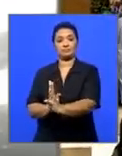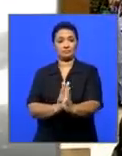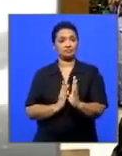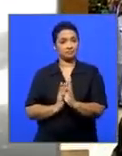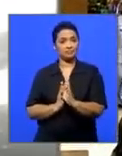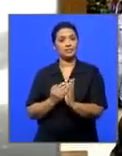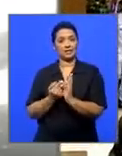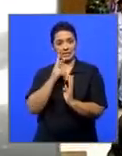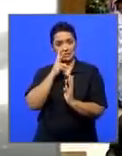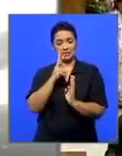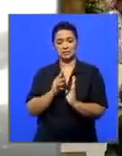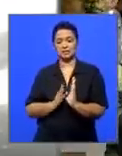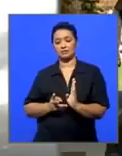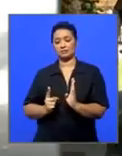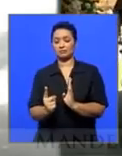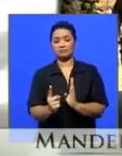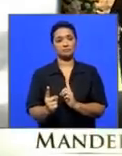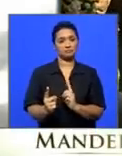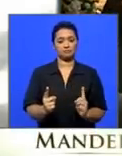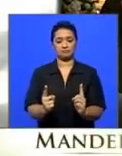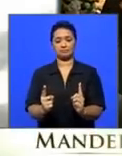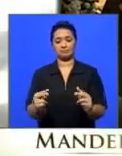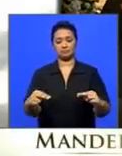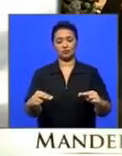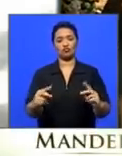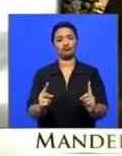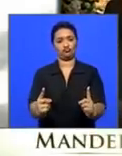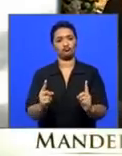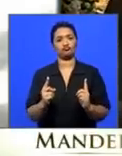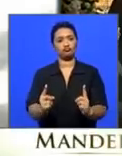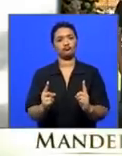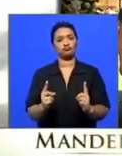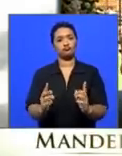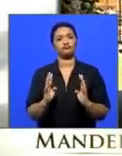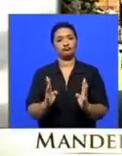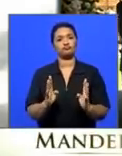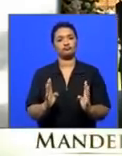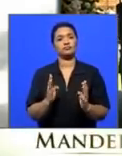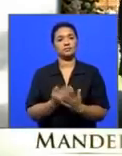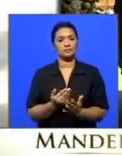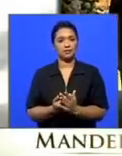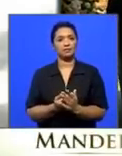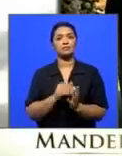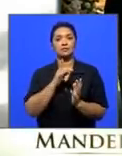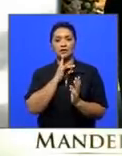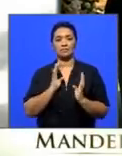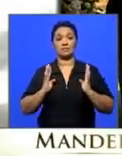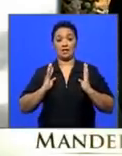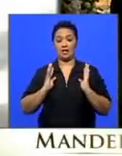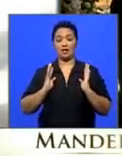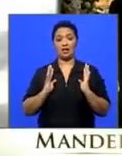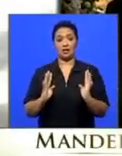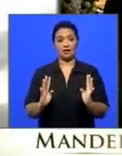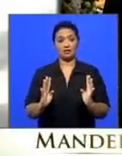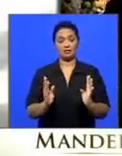either side of the coffin. Yeah, you can see that they're lining up, and then moving past the